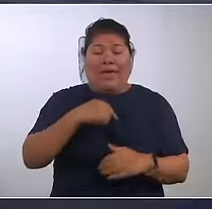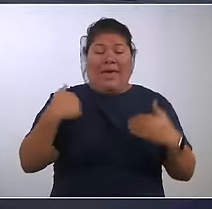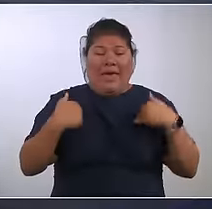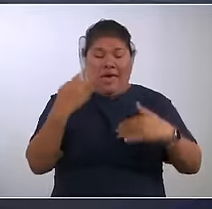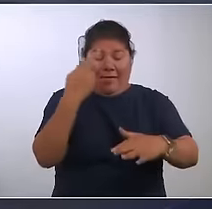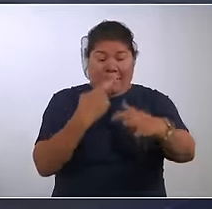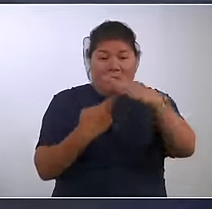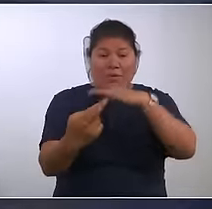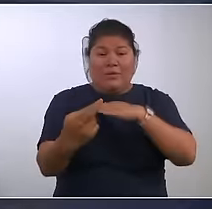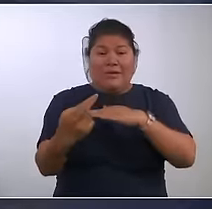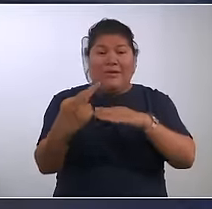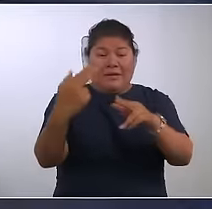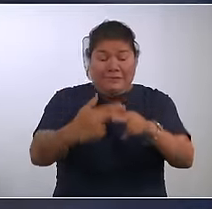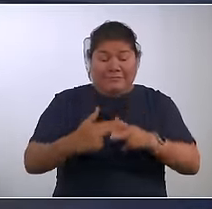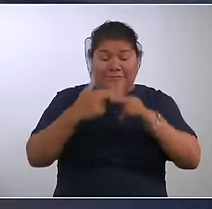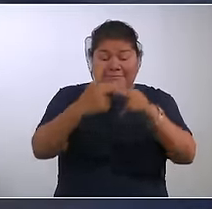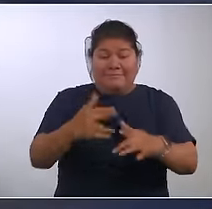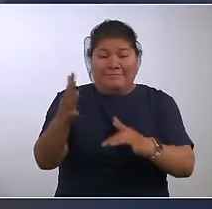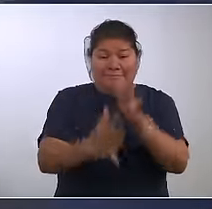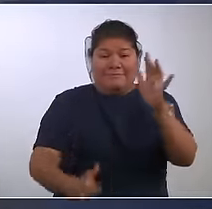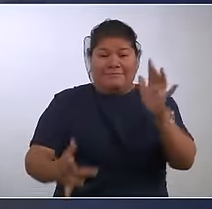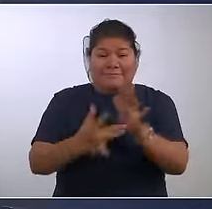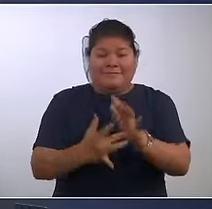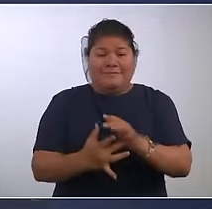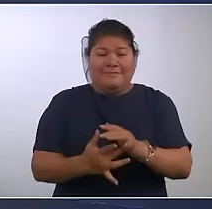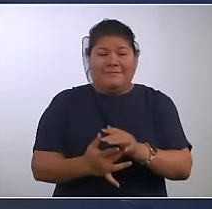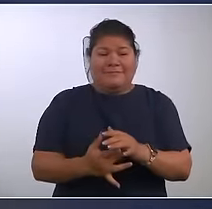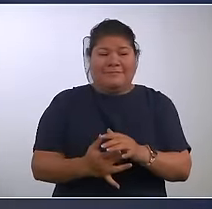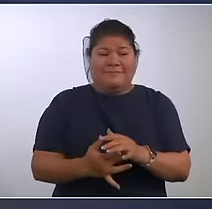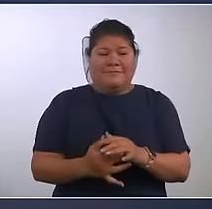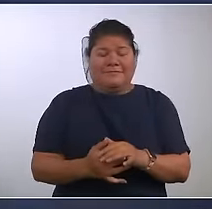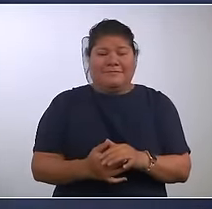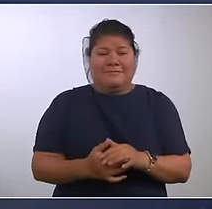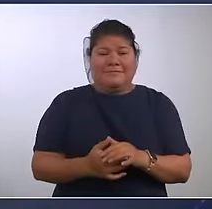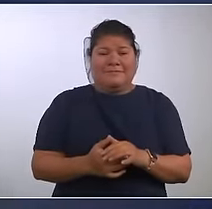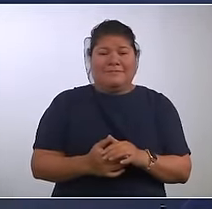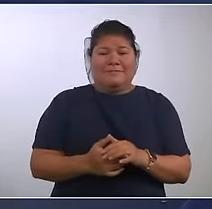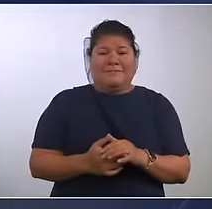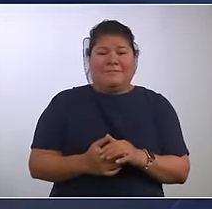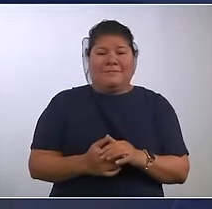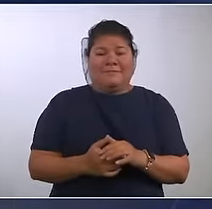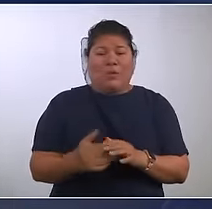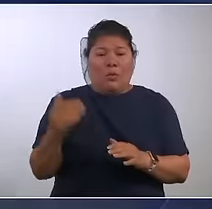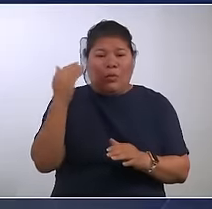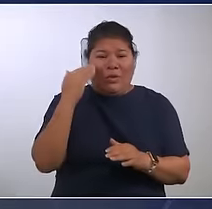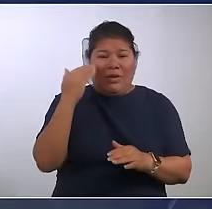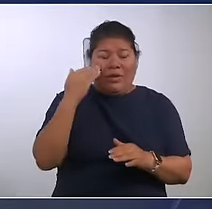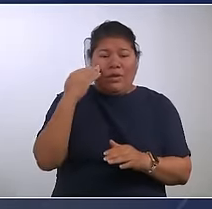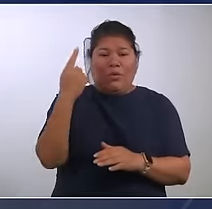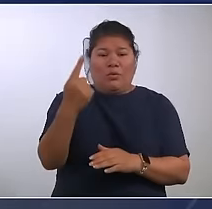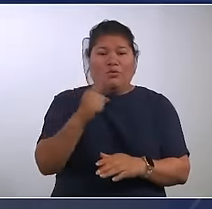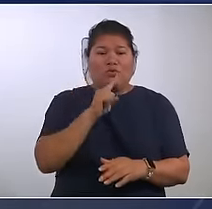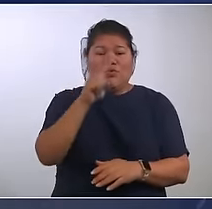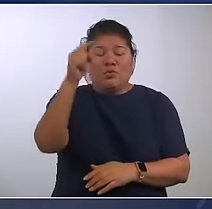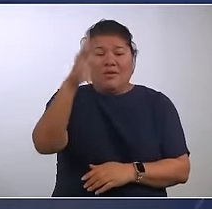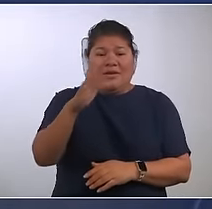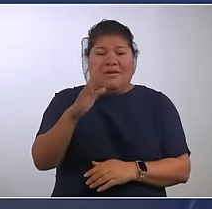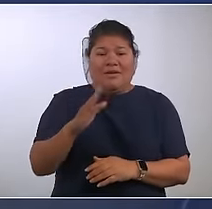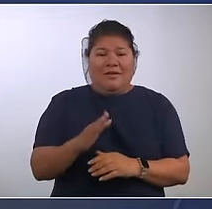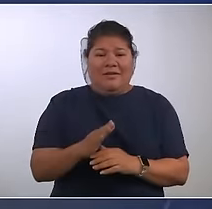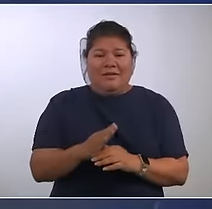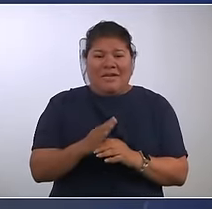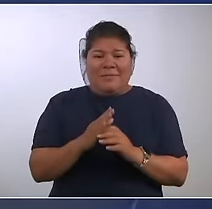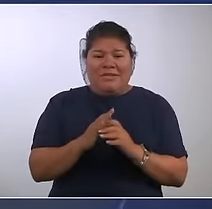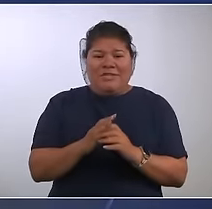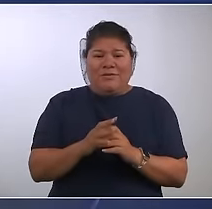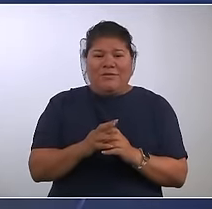the revelation of the name of Jesus. Tenemos la revelación del nombre de Jesús. We know the one true God.